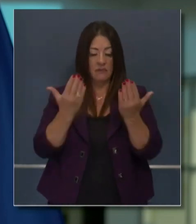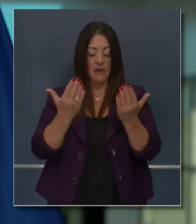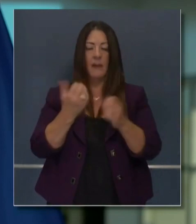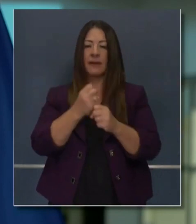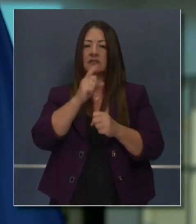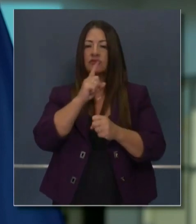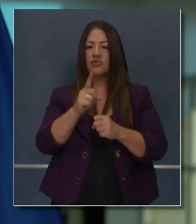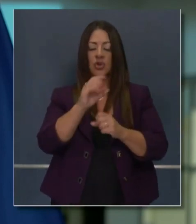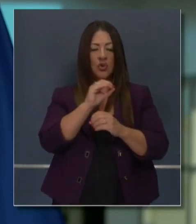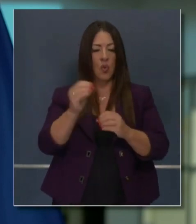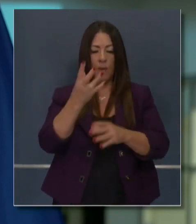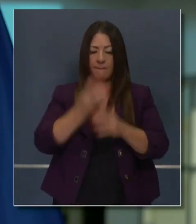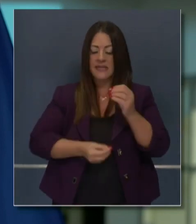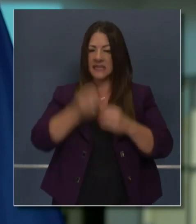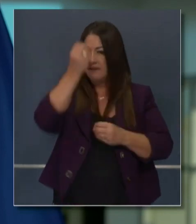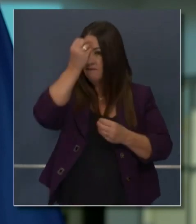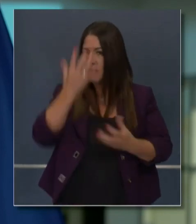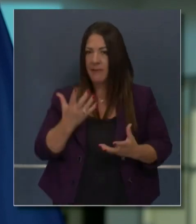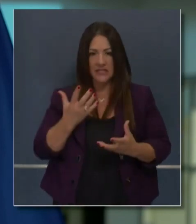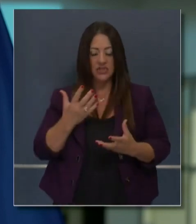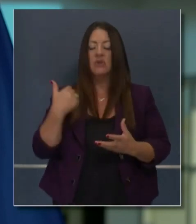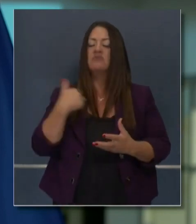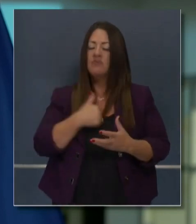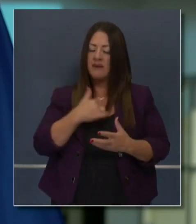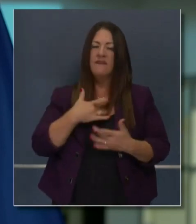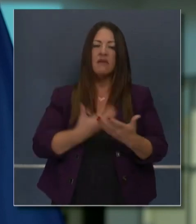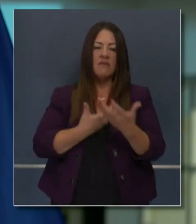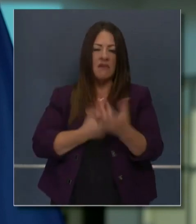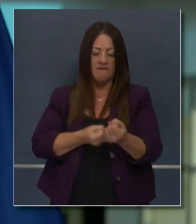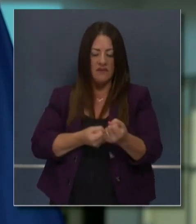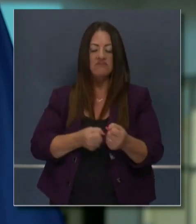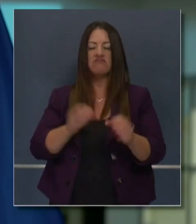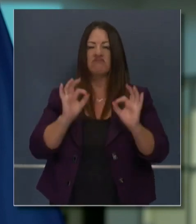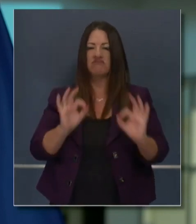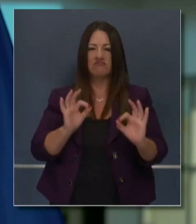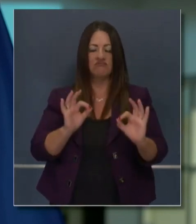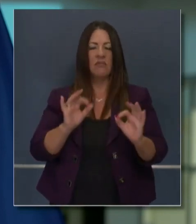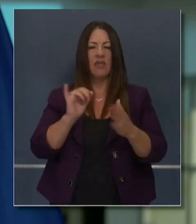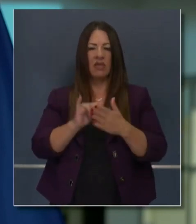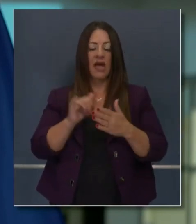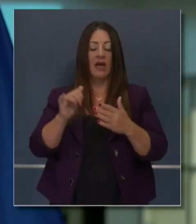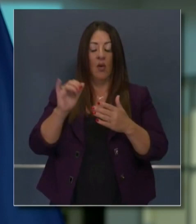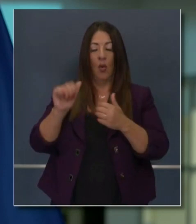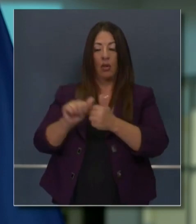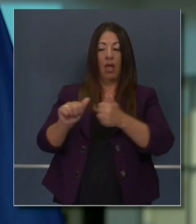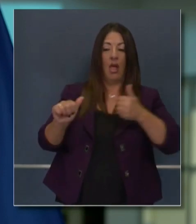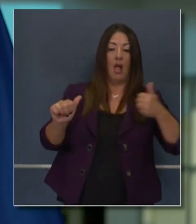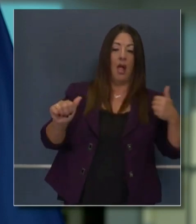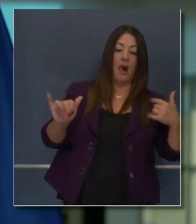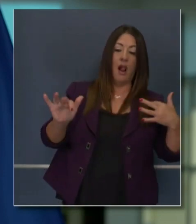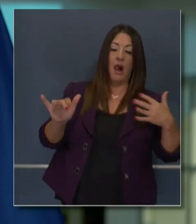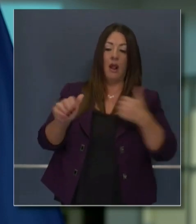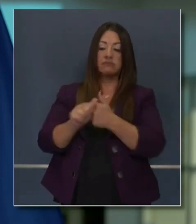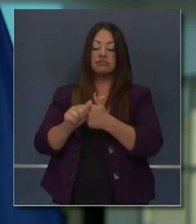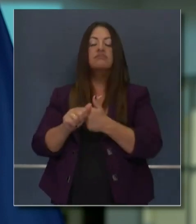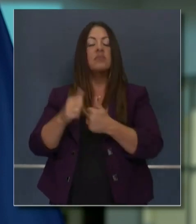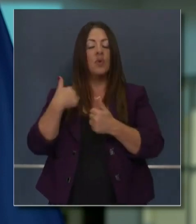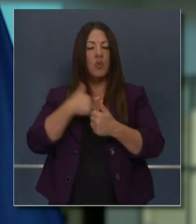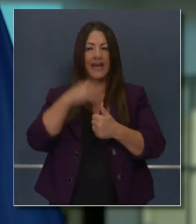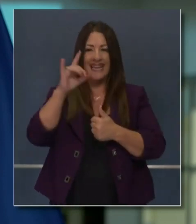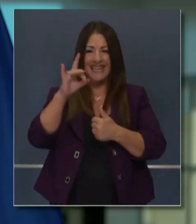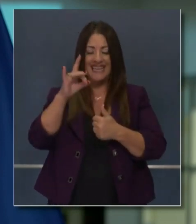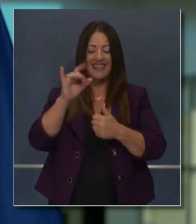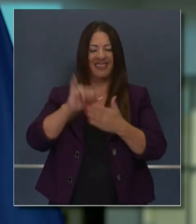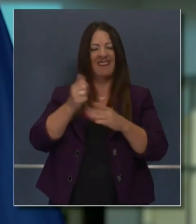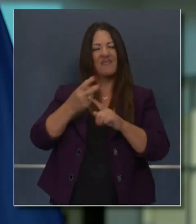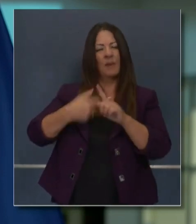that none of it was missing, and we feel confidently that that backlog is entirely caught up, and we will